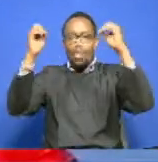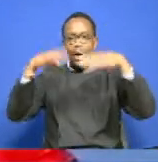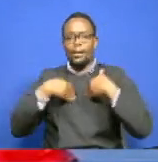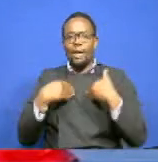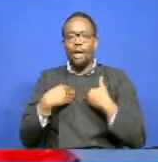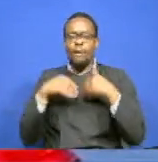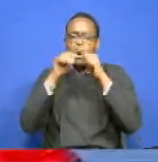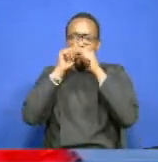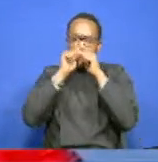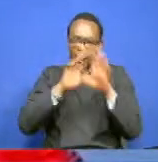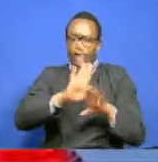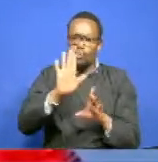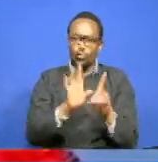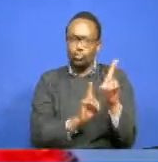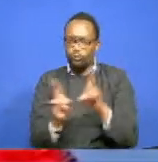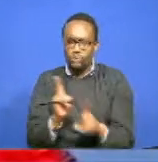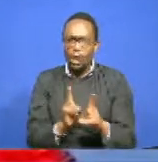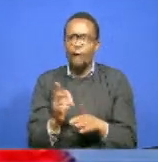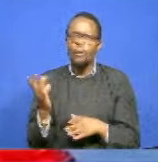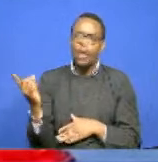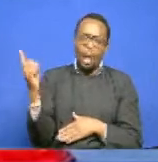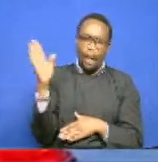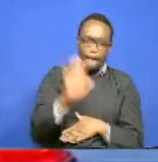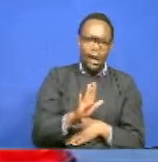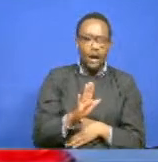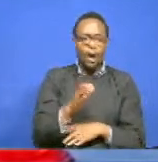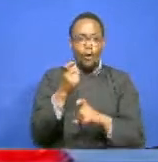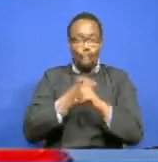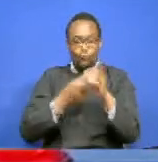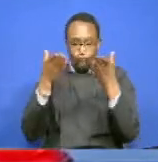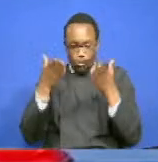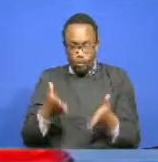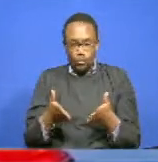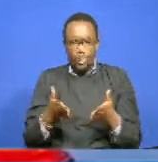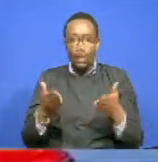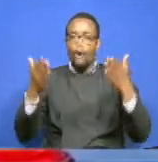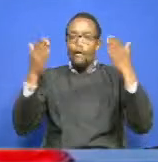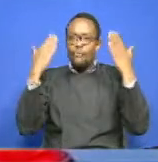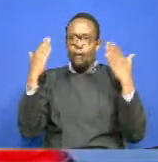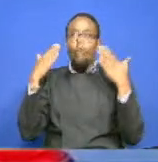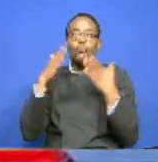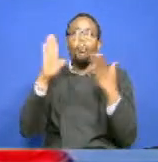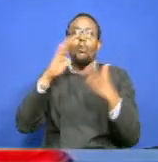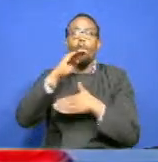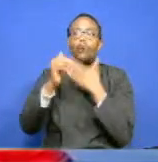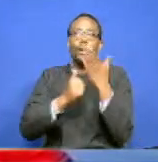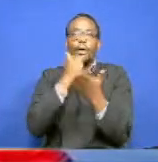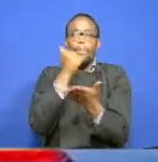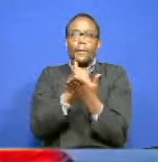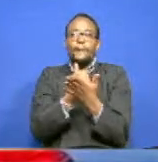your going out and your coming in from this day and forevermore. Amen.